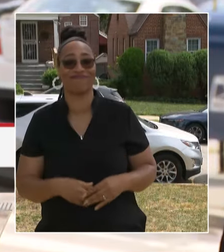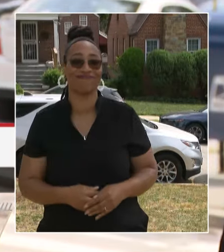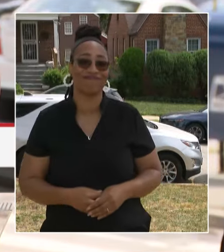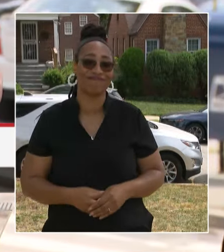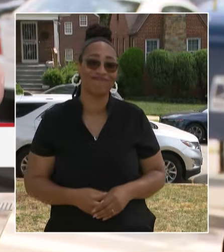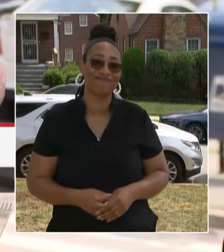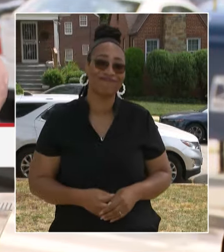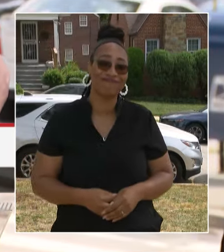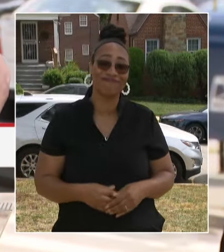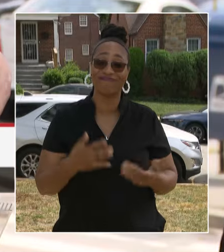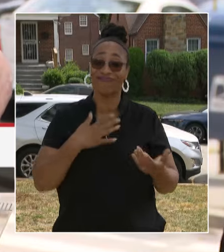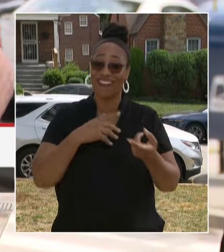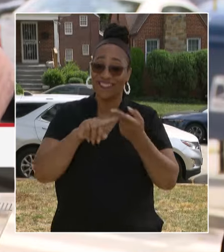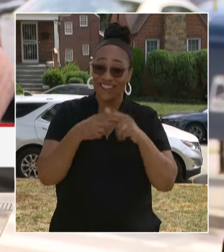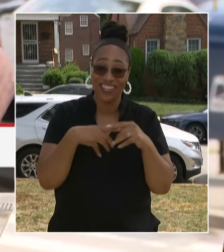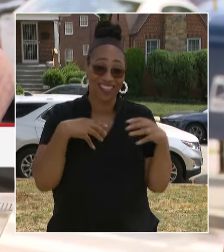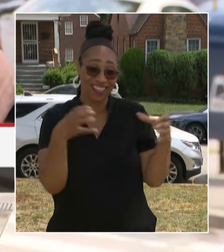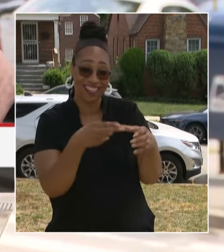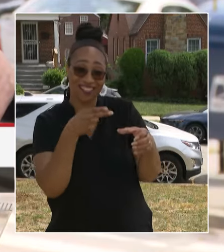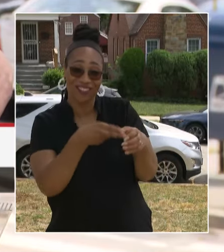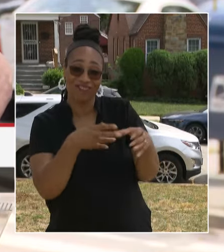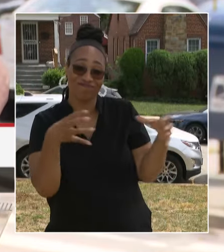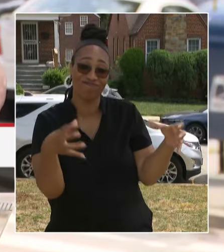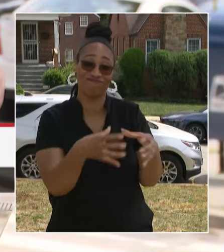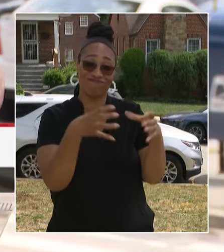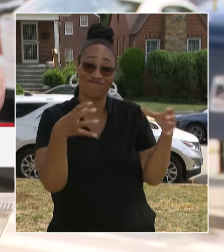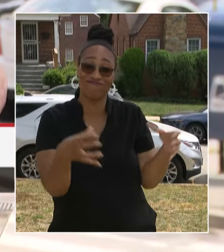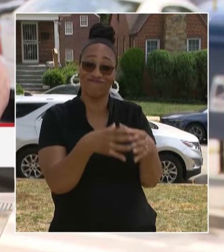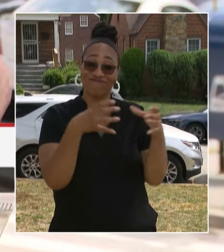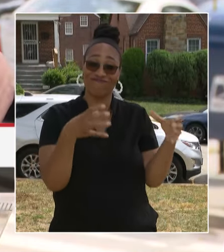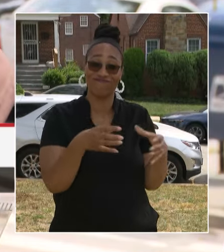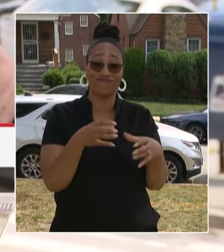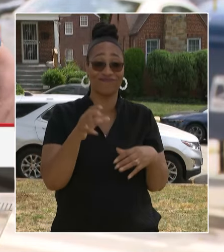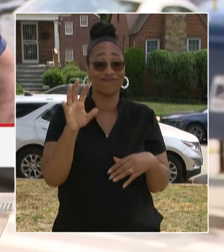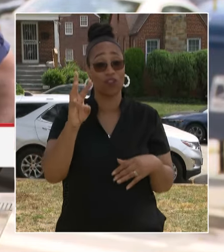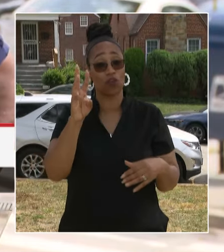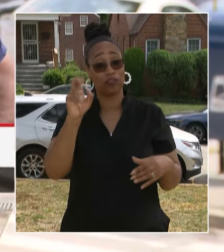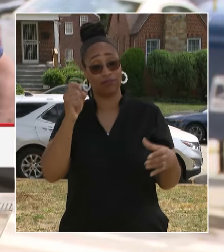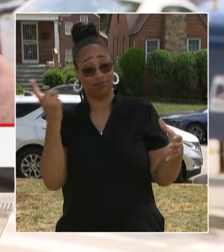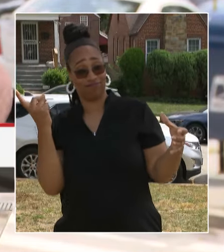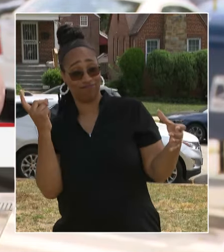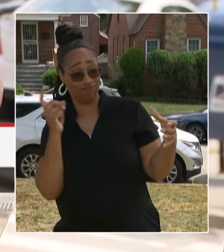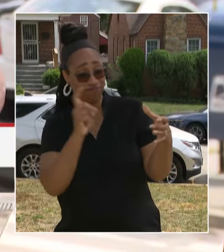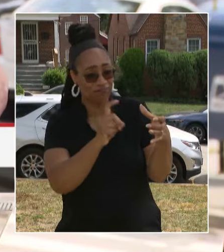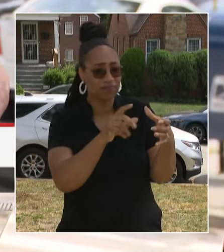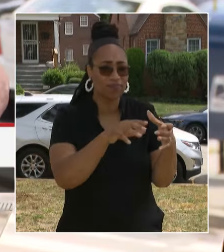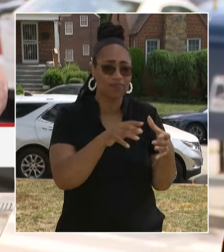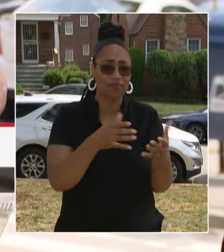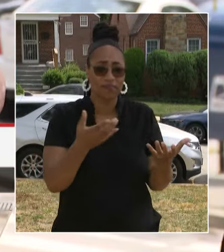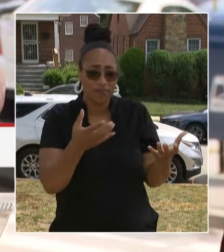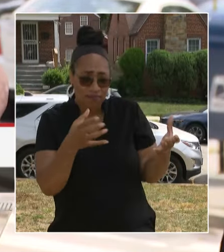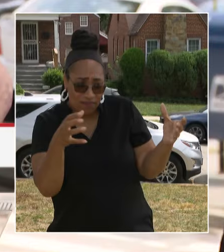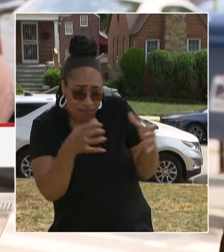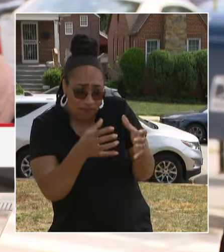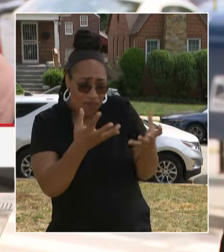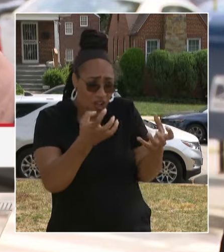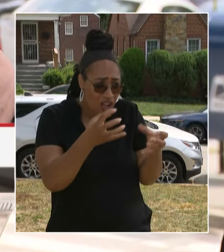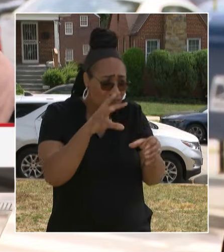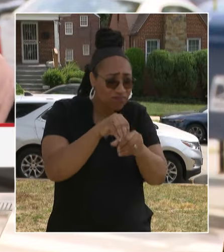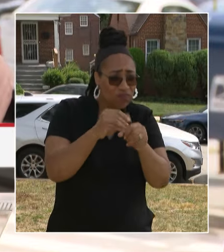us, you know, guys, would you like to have organized sports? Would you like a recreation center built near